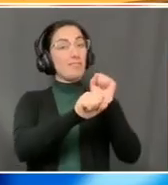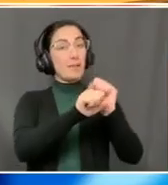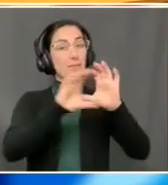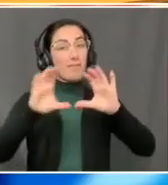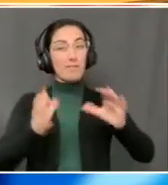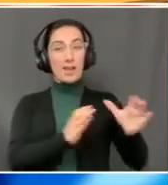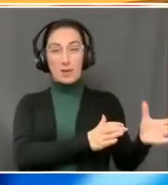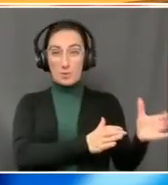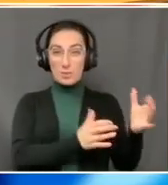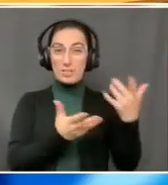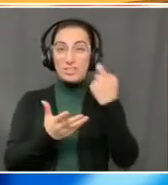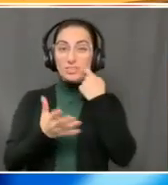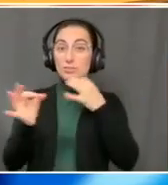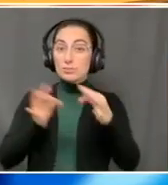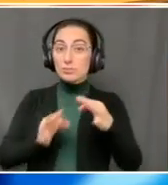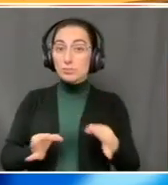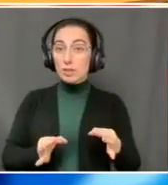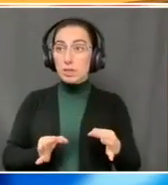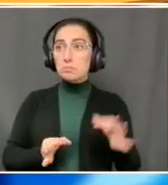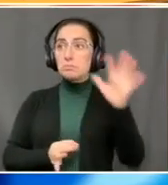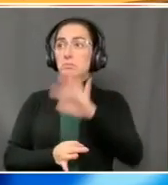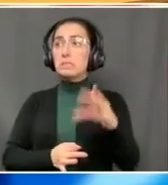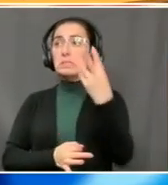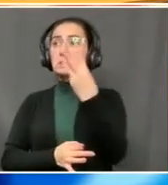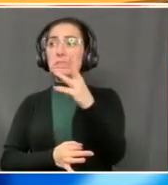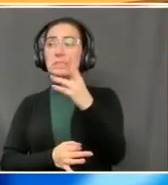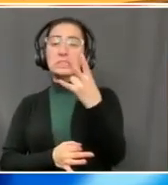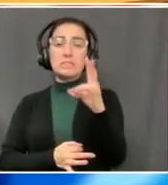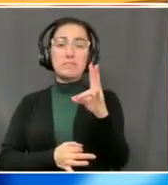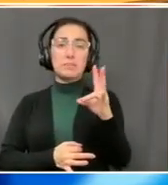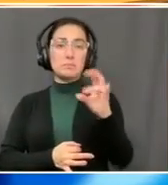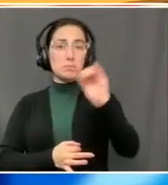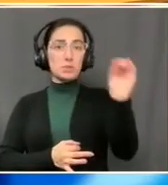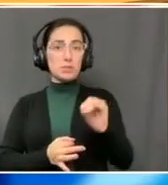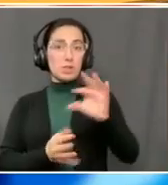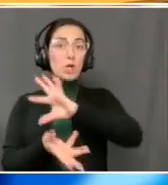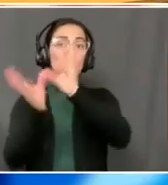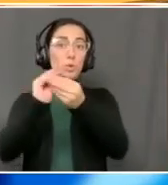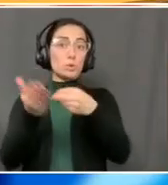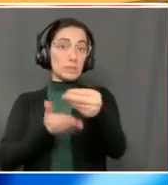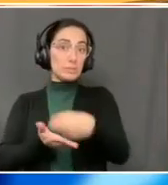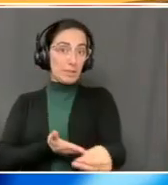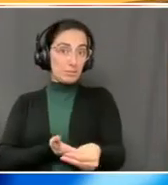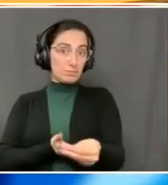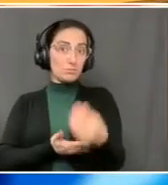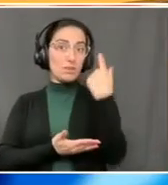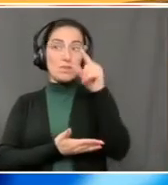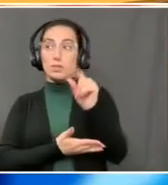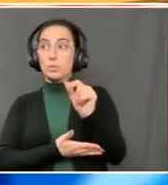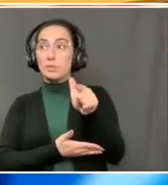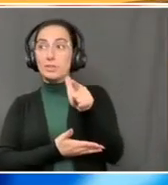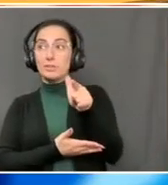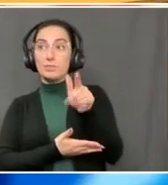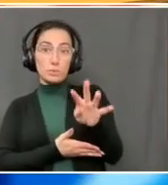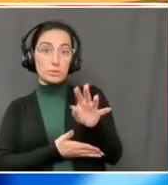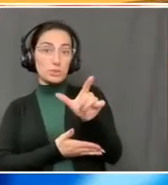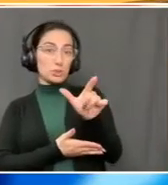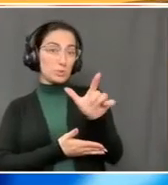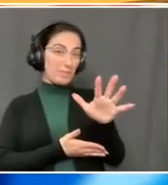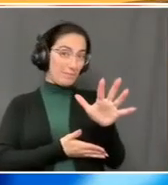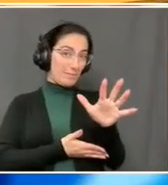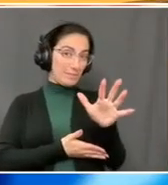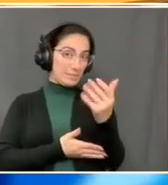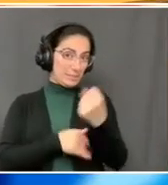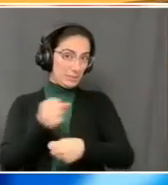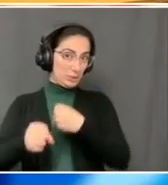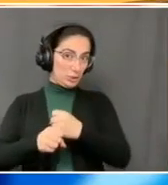just described, was about 16 to 17% of total expenditures. And then you'll see in the